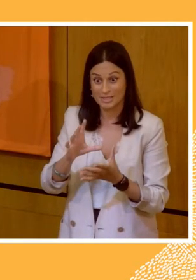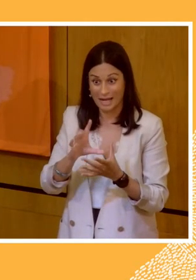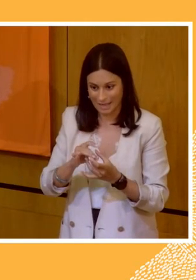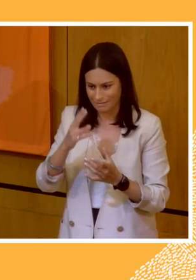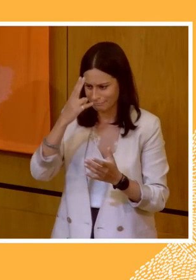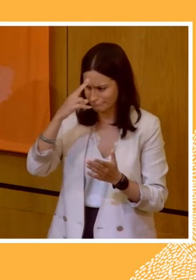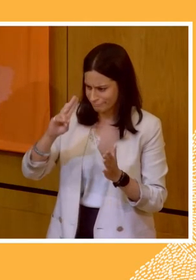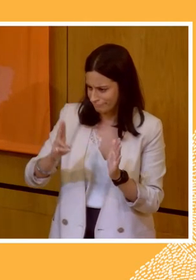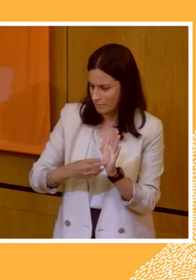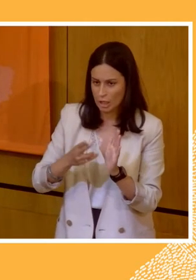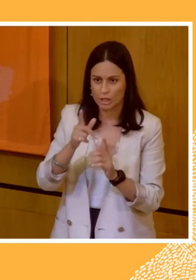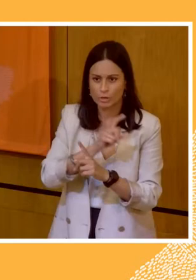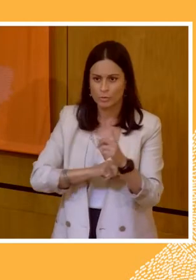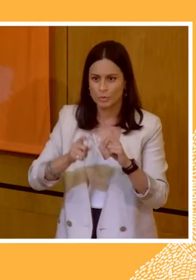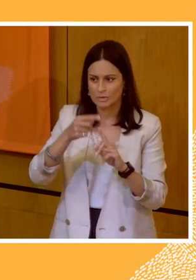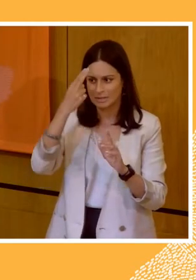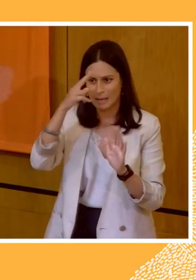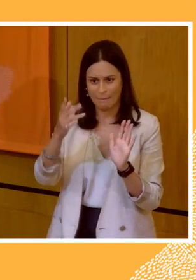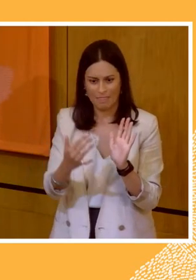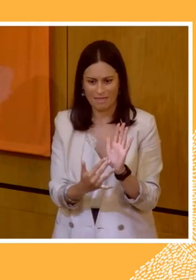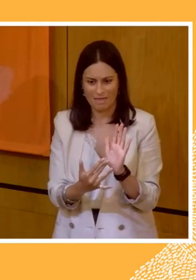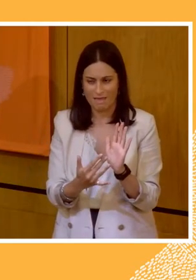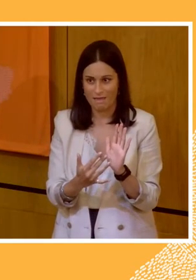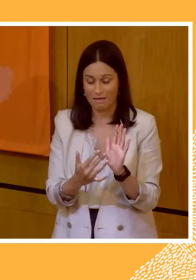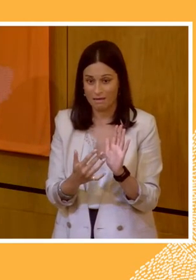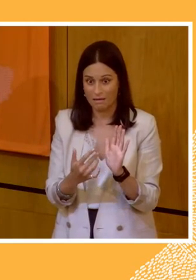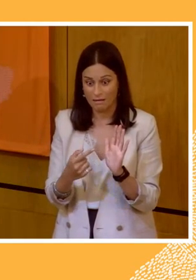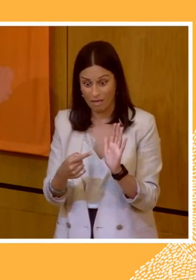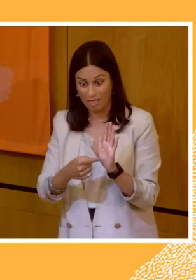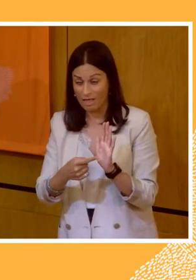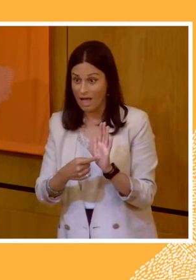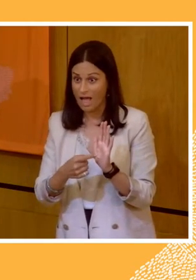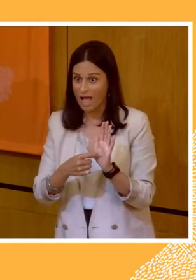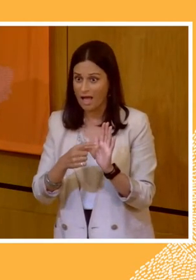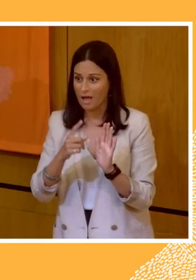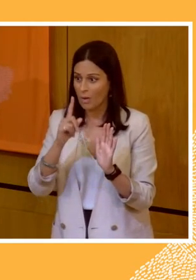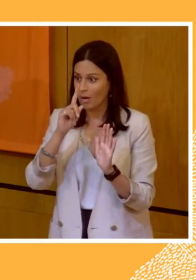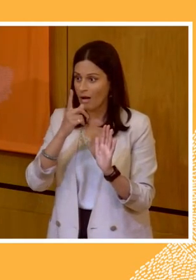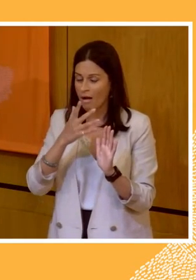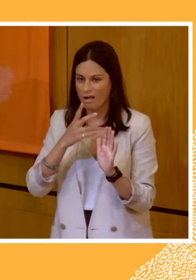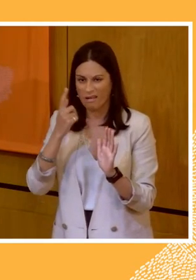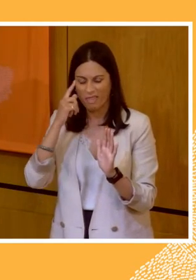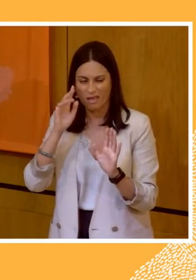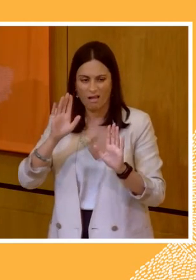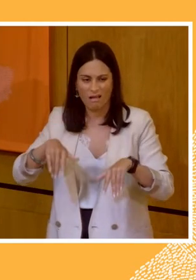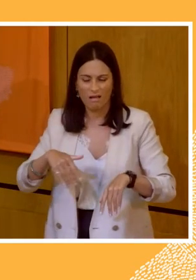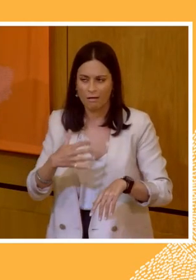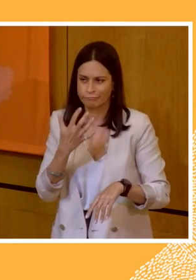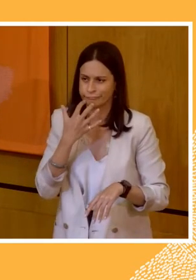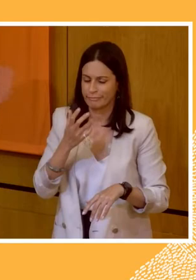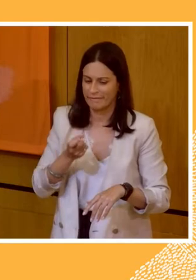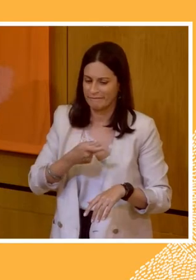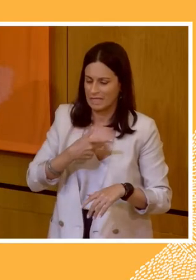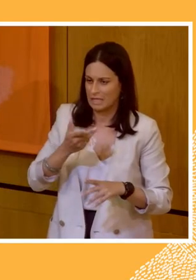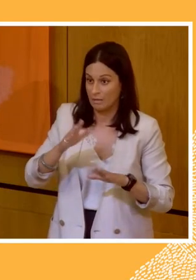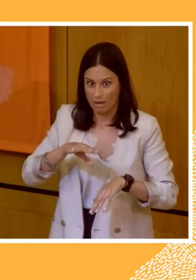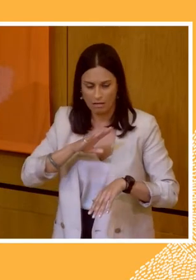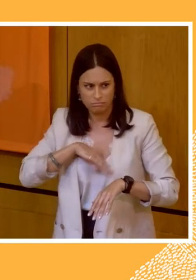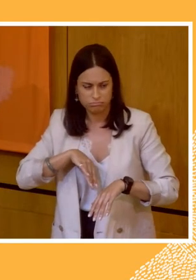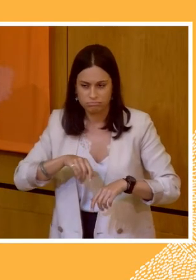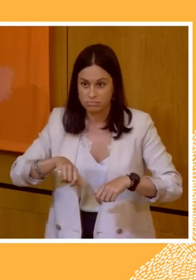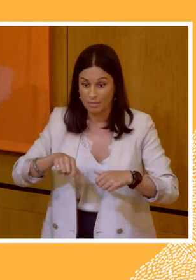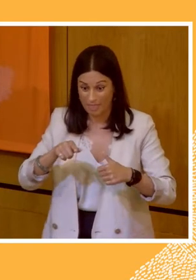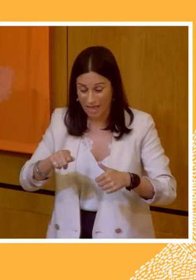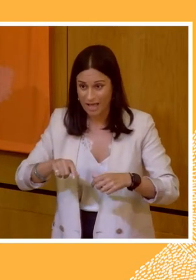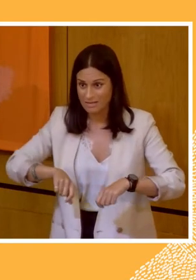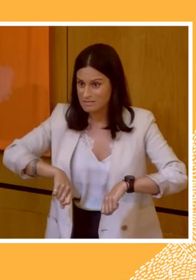community, which is not easy and which we can't take for granted. And now we feel really this is